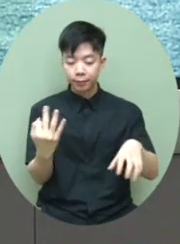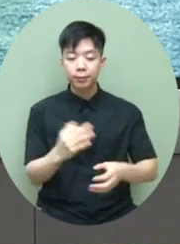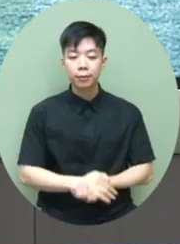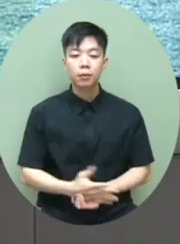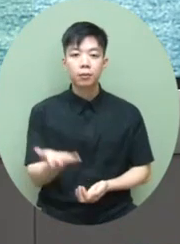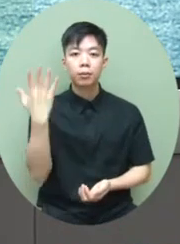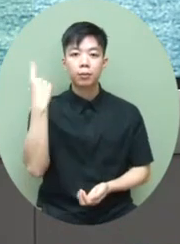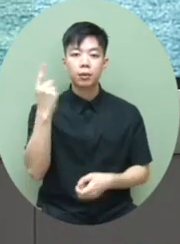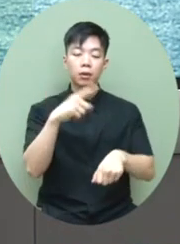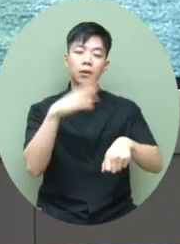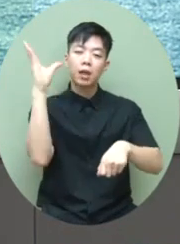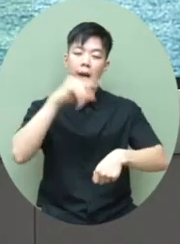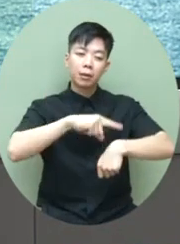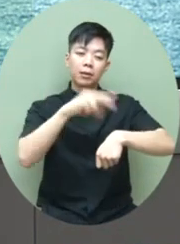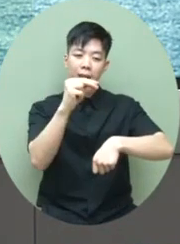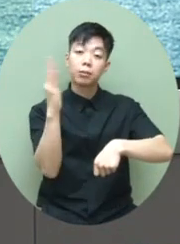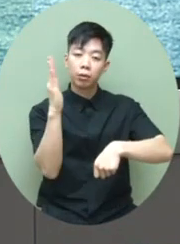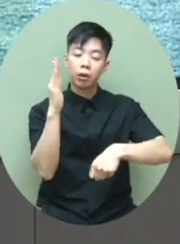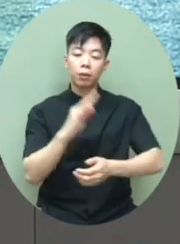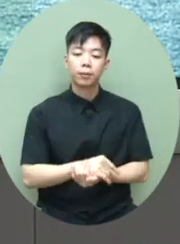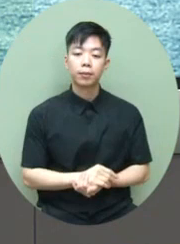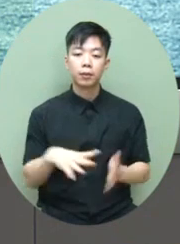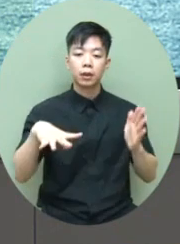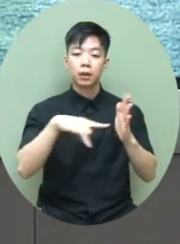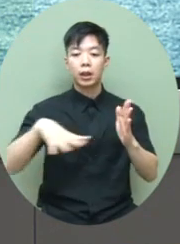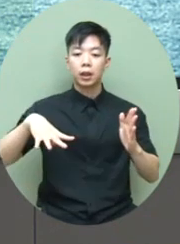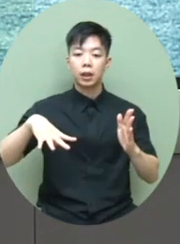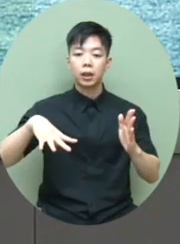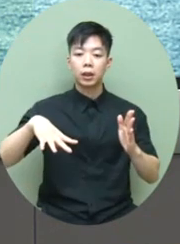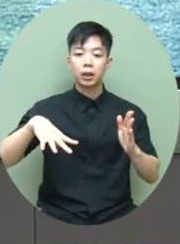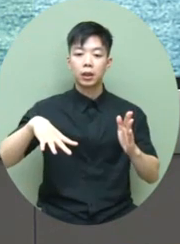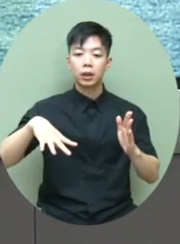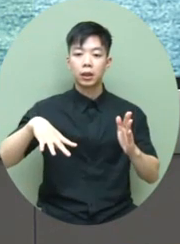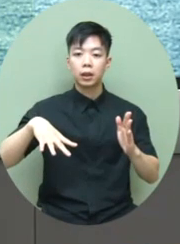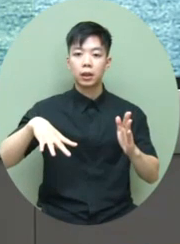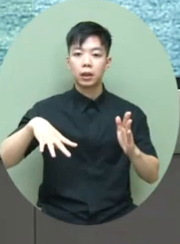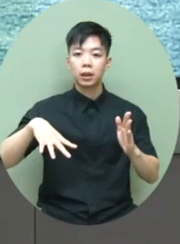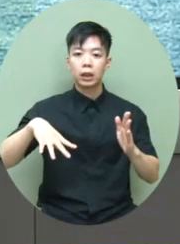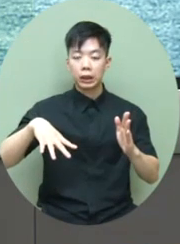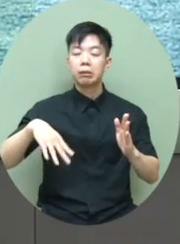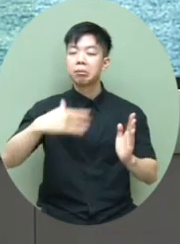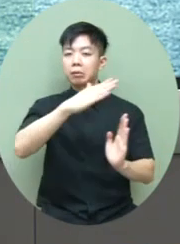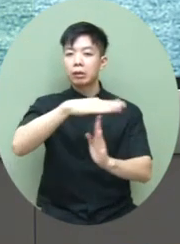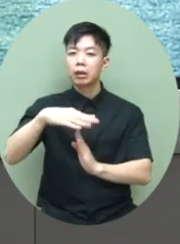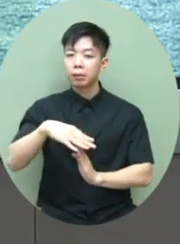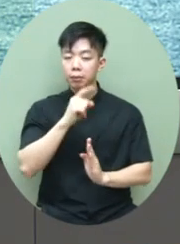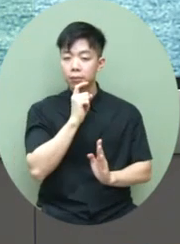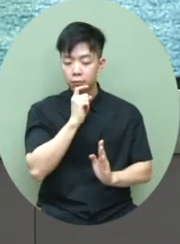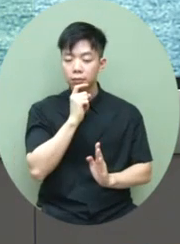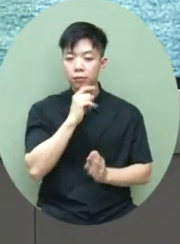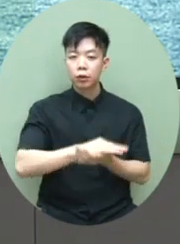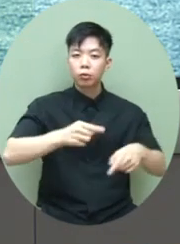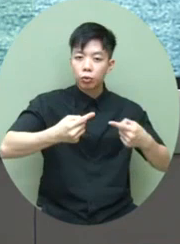the power supply, the electrical supply was not stable. So all the hospital has a